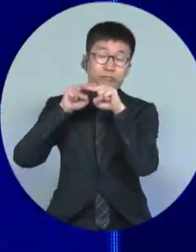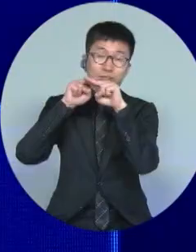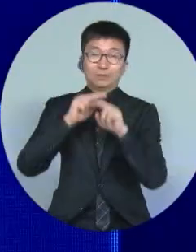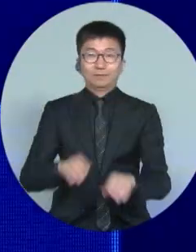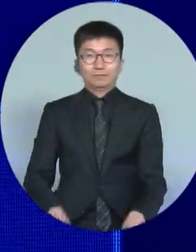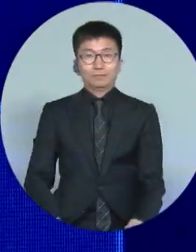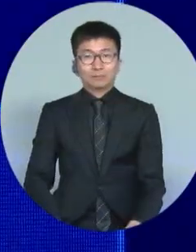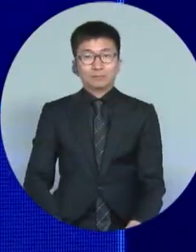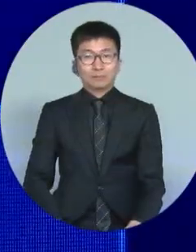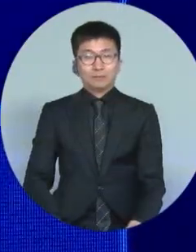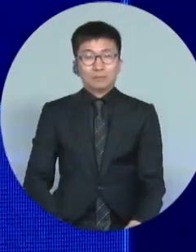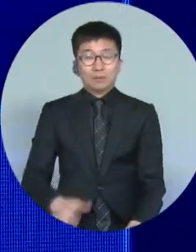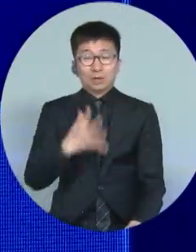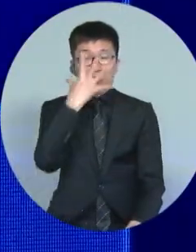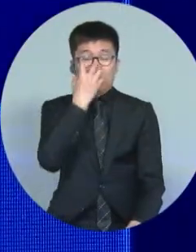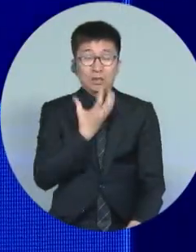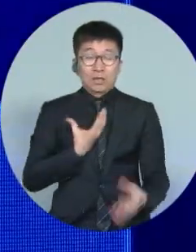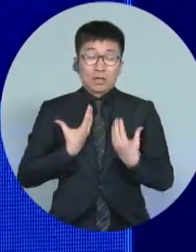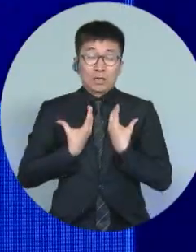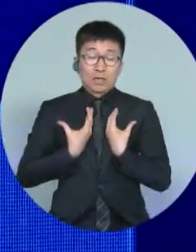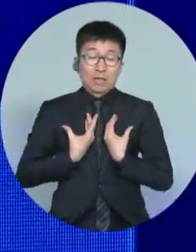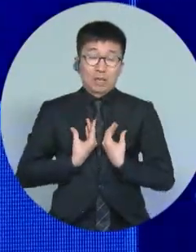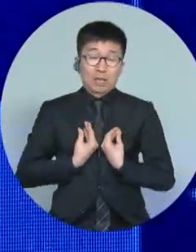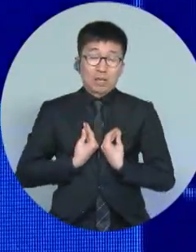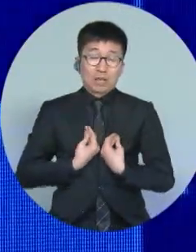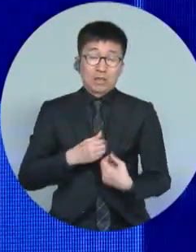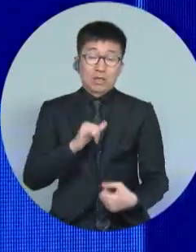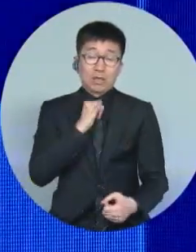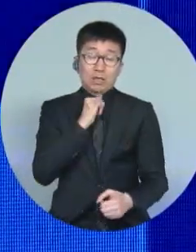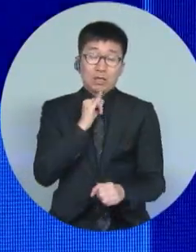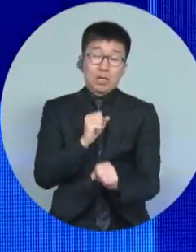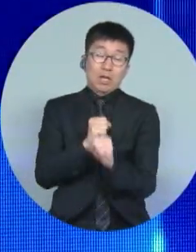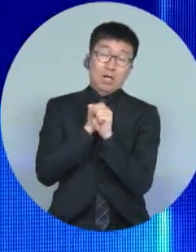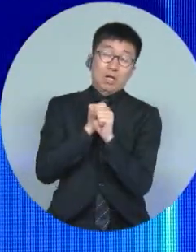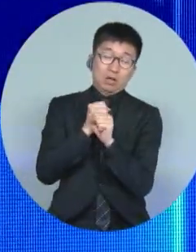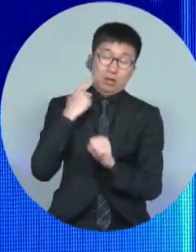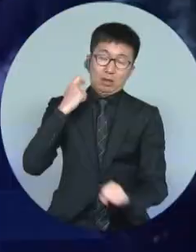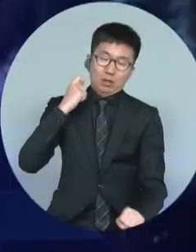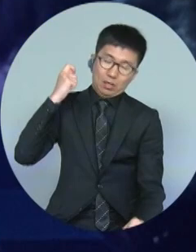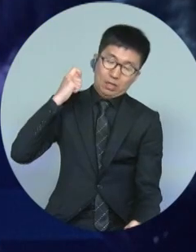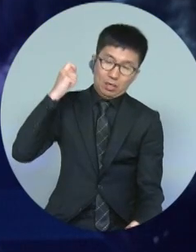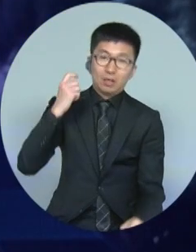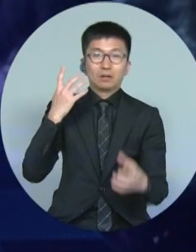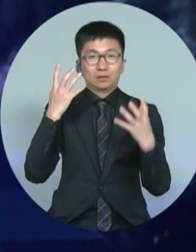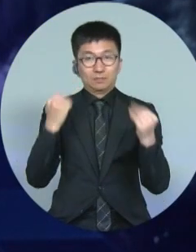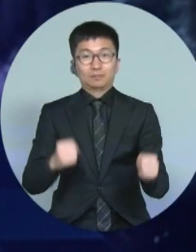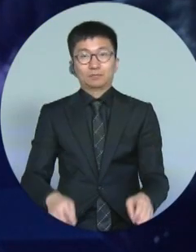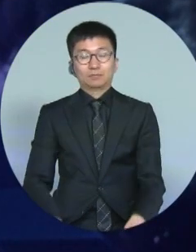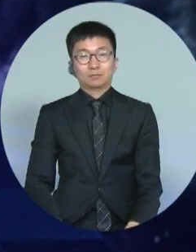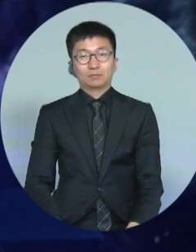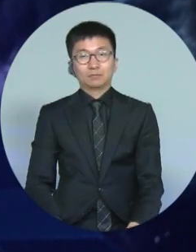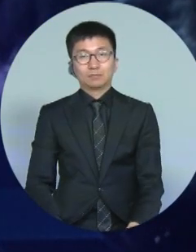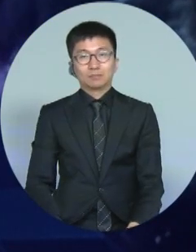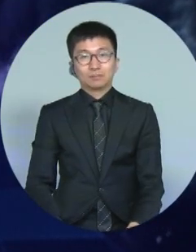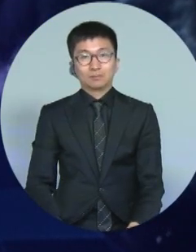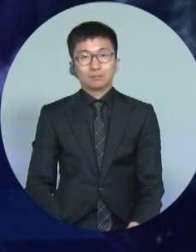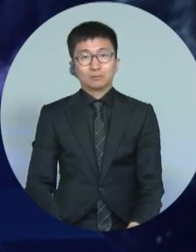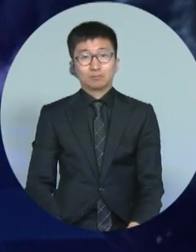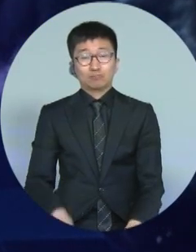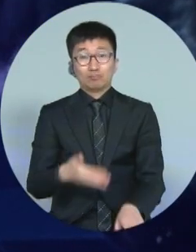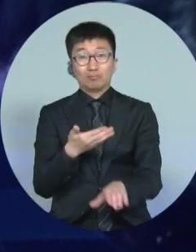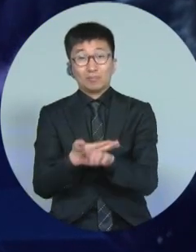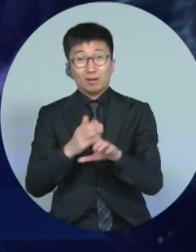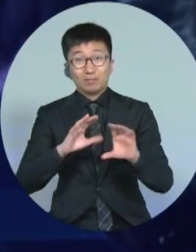even in the United States, in Britain, and a number of other countries. And fundamentally, the